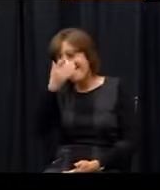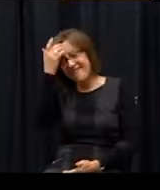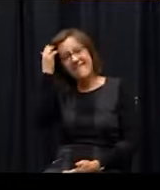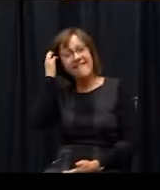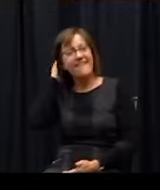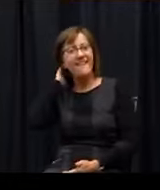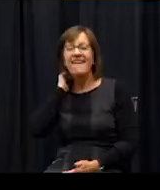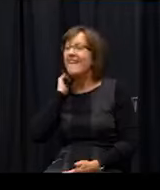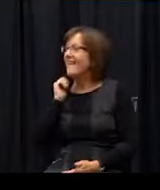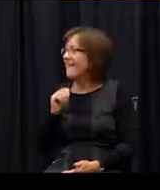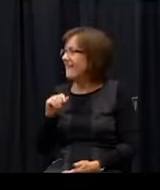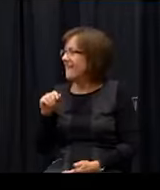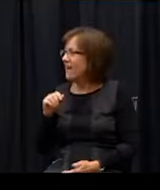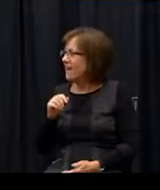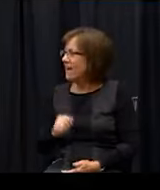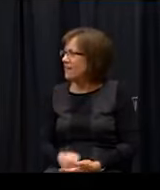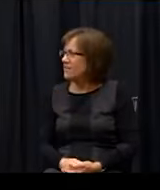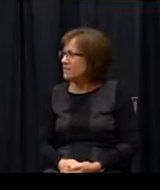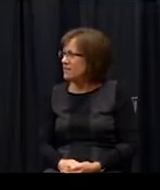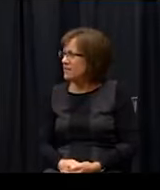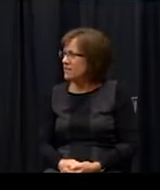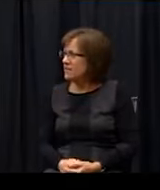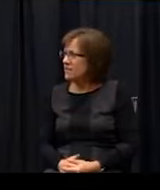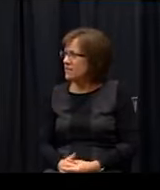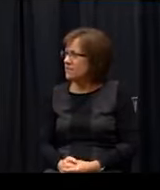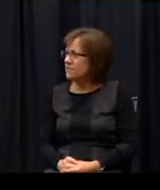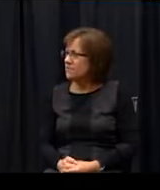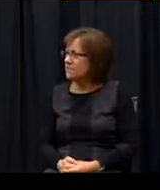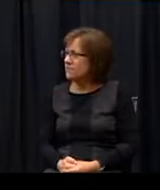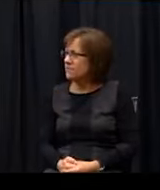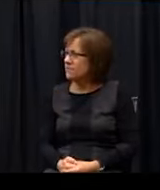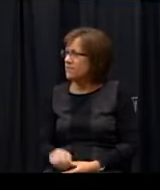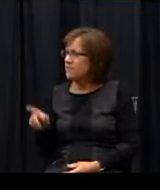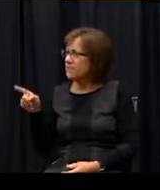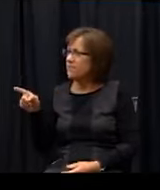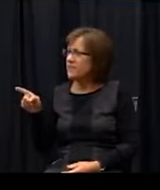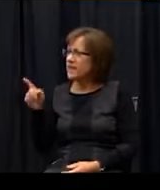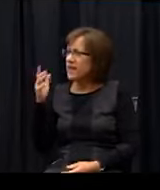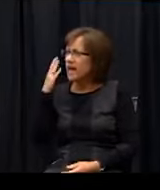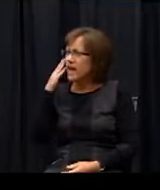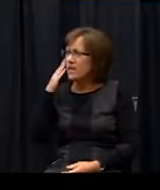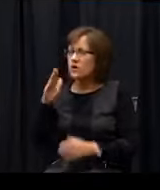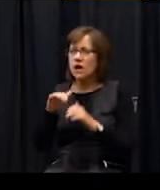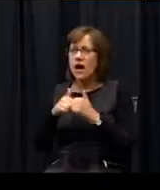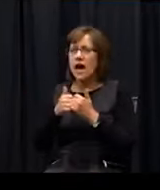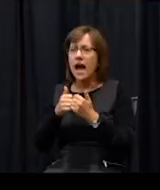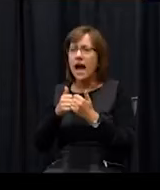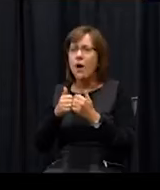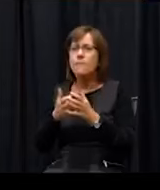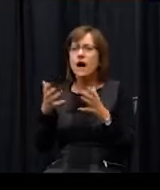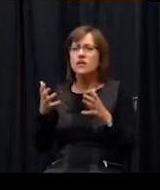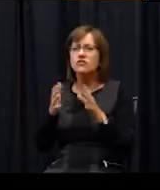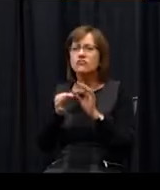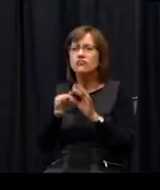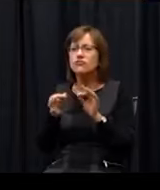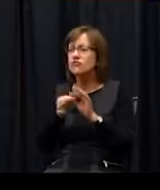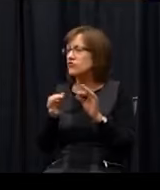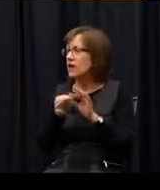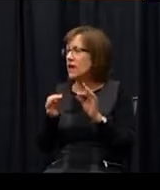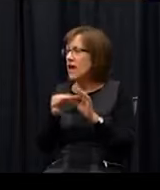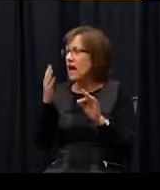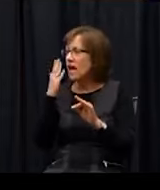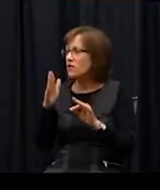As the commentator, I was like hesitant on what to say. I didn't know how far, so I was giving her direction, but I felt